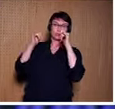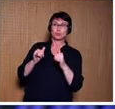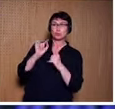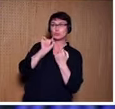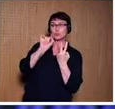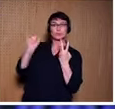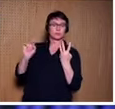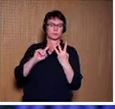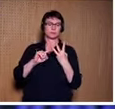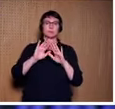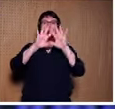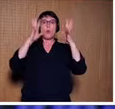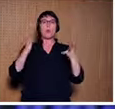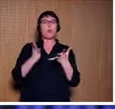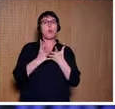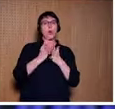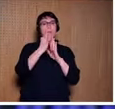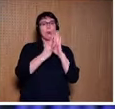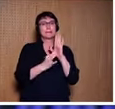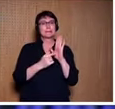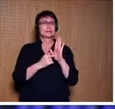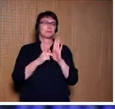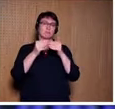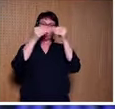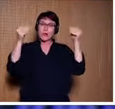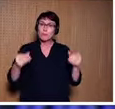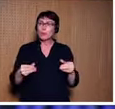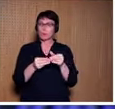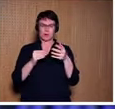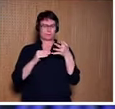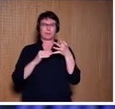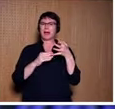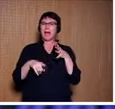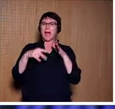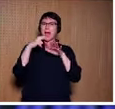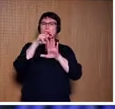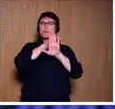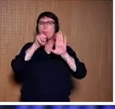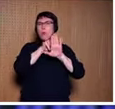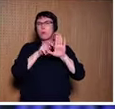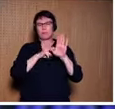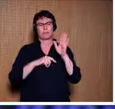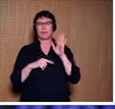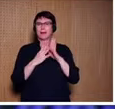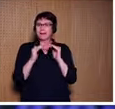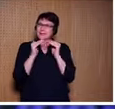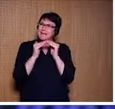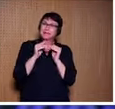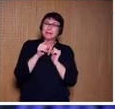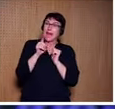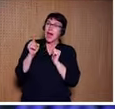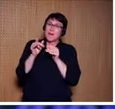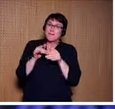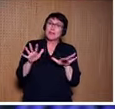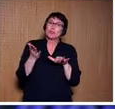global policy frameworks, norms, and standards that countries have agreed to when they